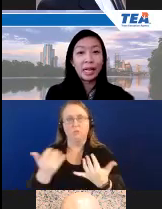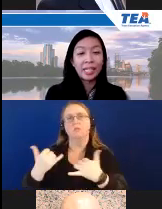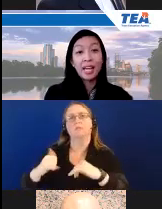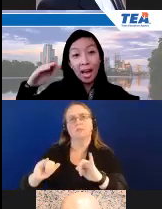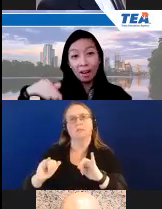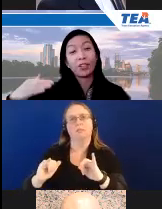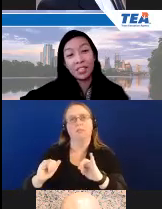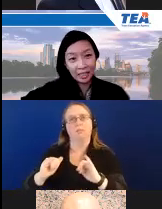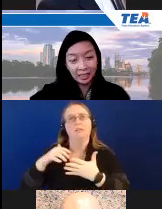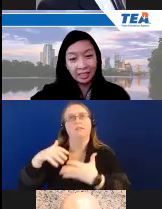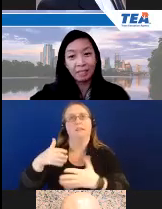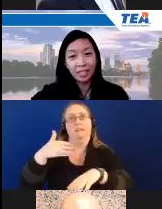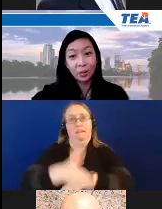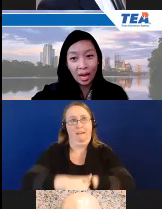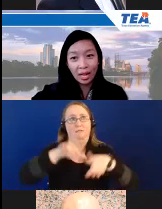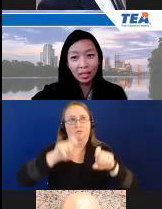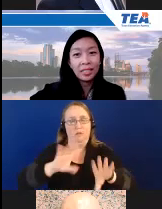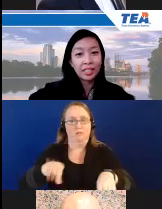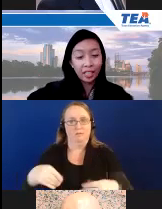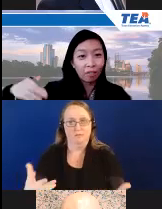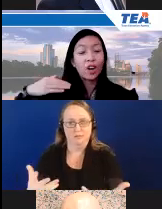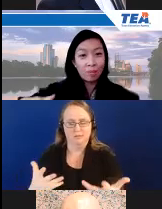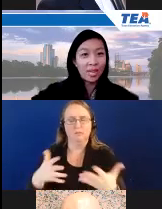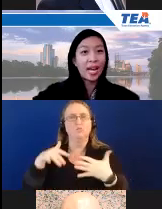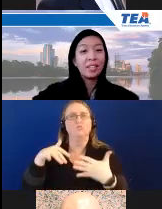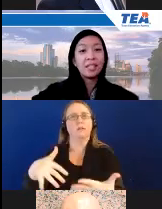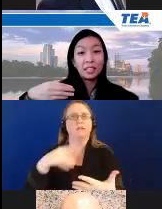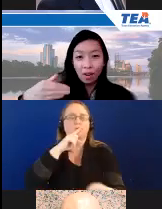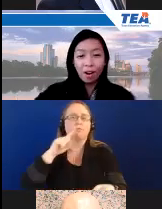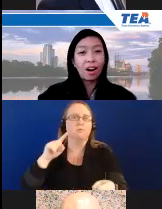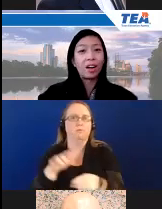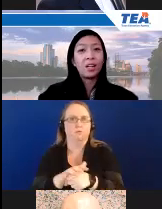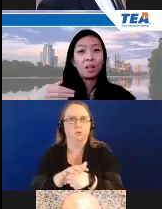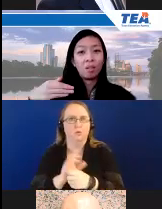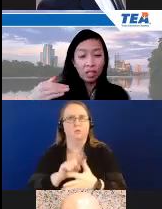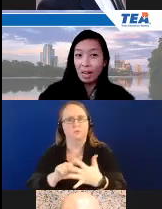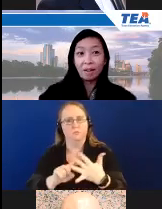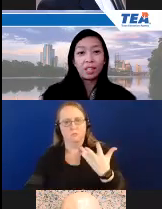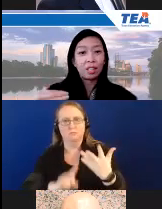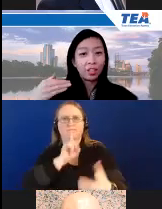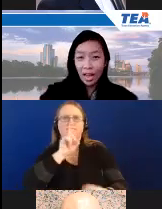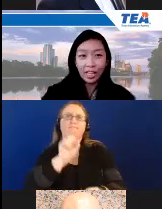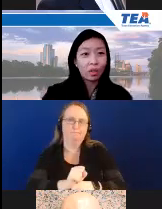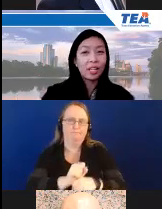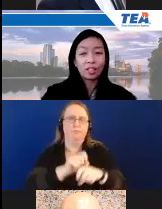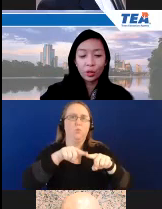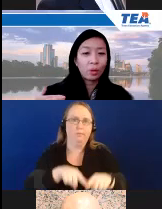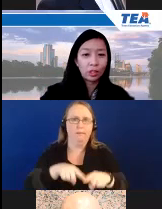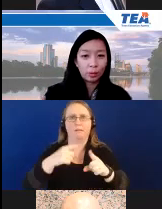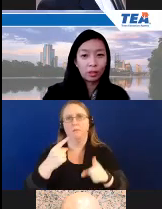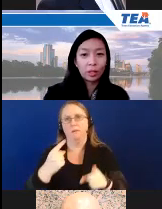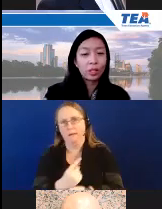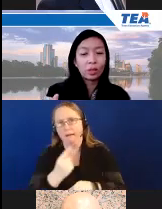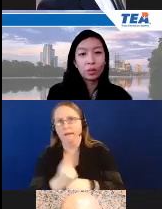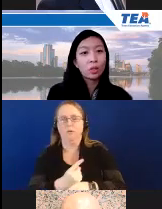different studies after the test is given as well to confirm that these are reliable, they're accurate, they're doing